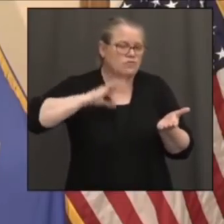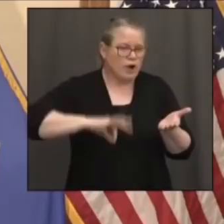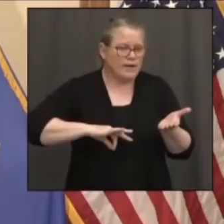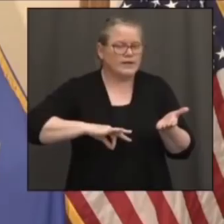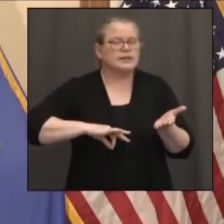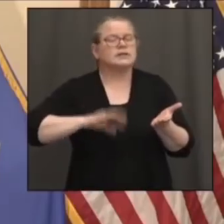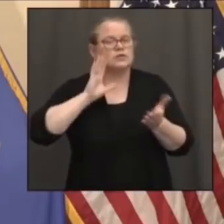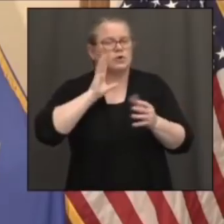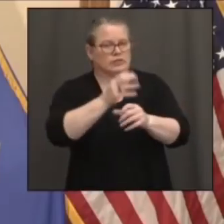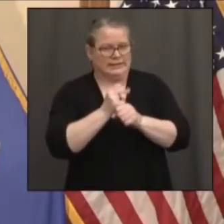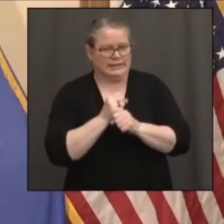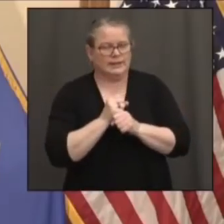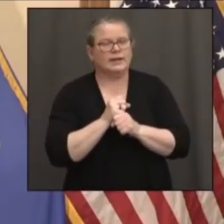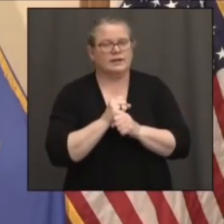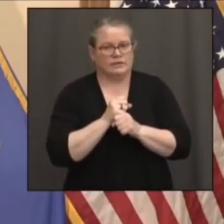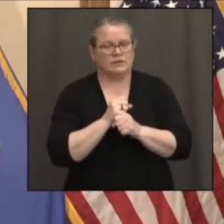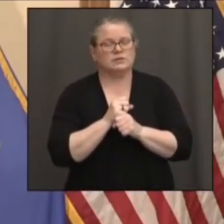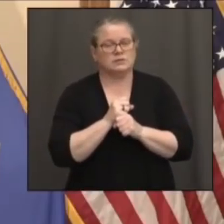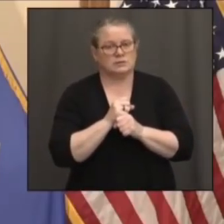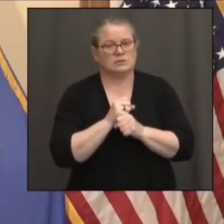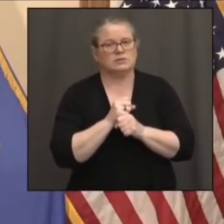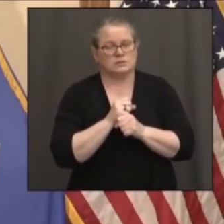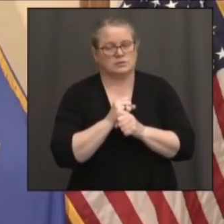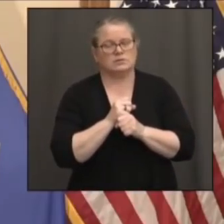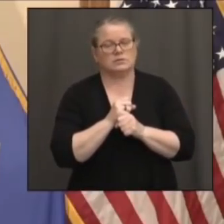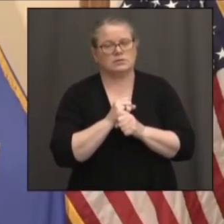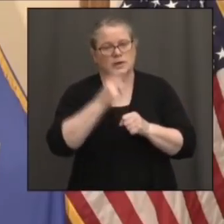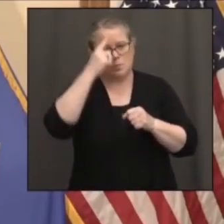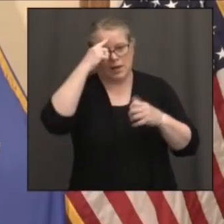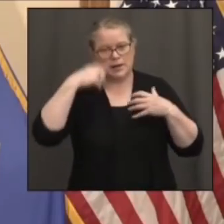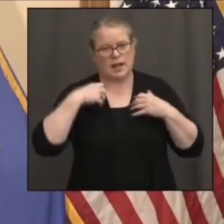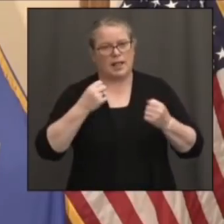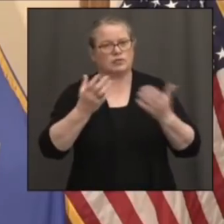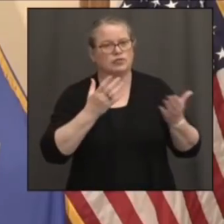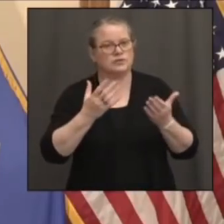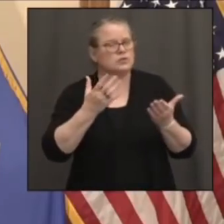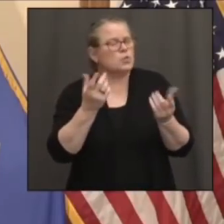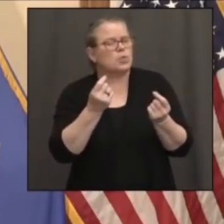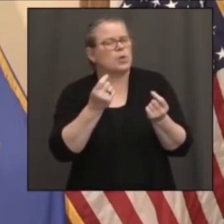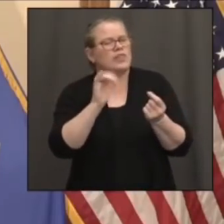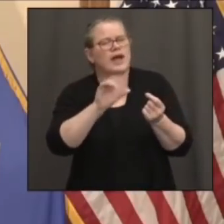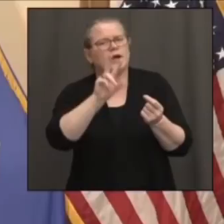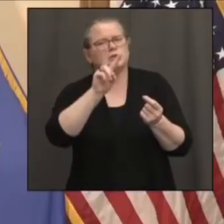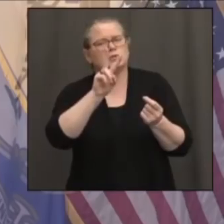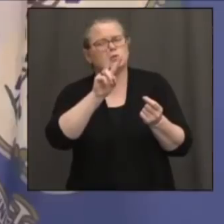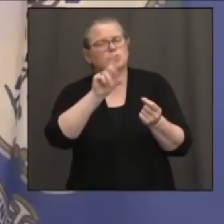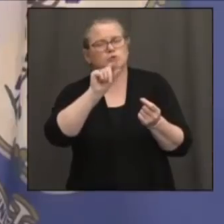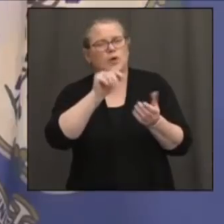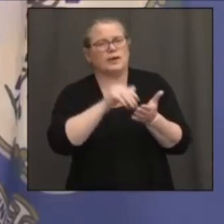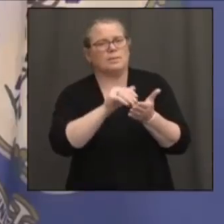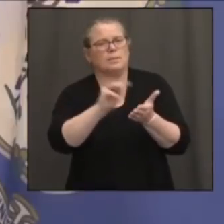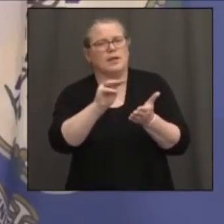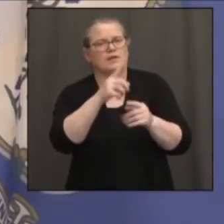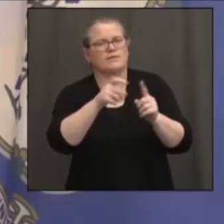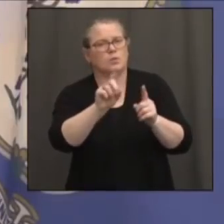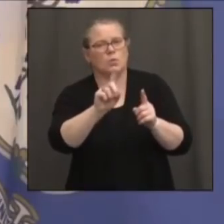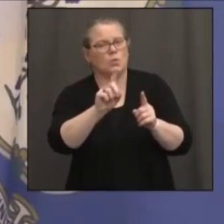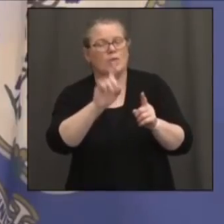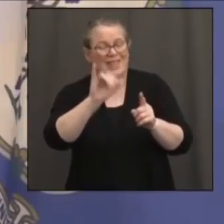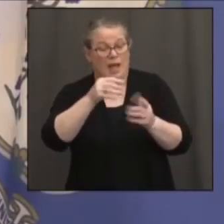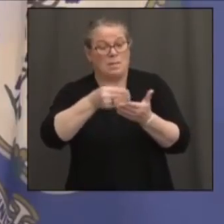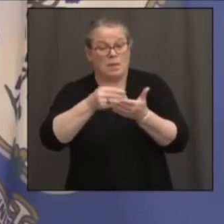are doing are providing a lot of the mental health services. Yeah, Julia, I think you answered your own question,